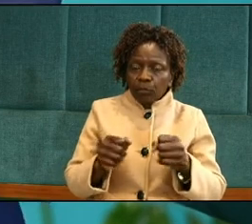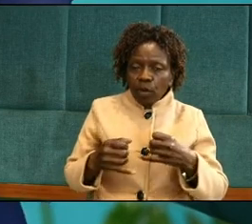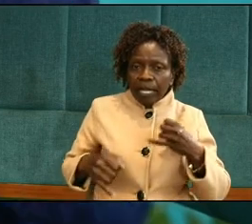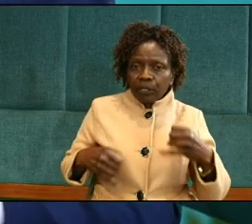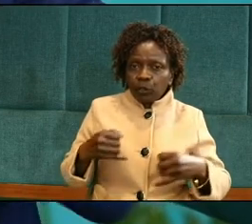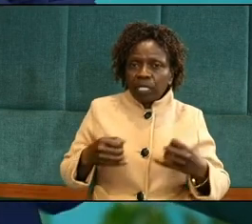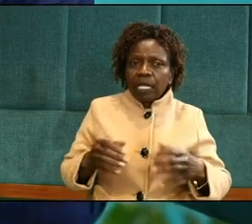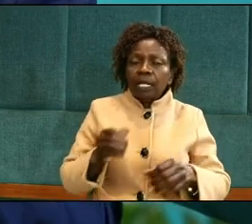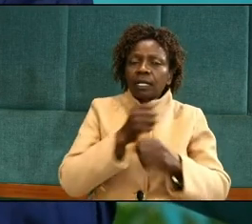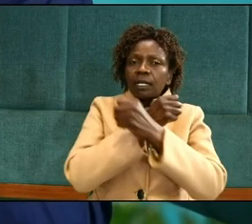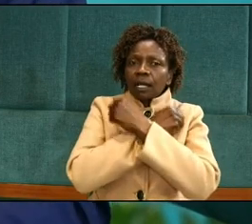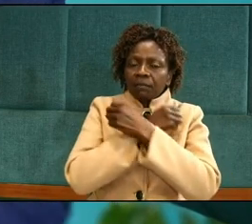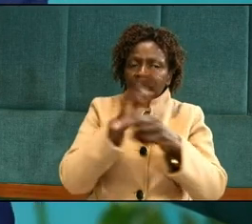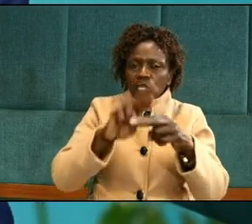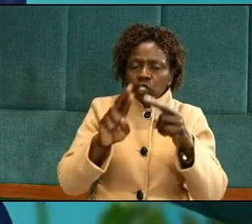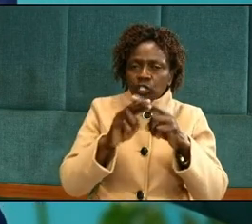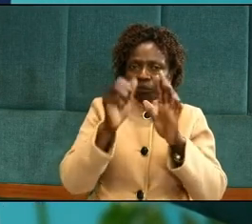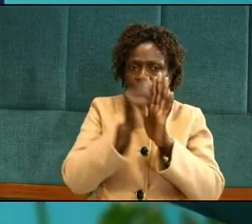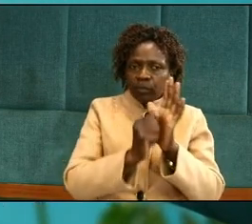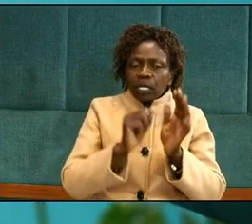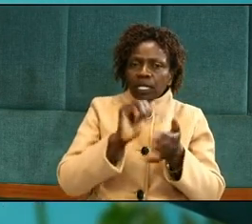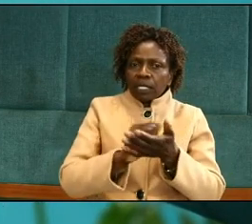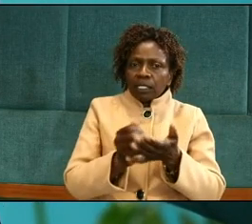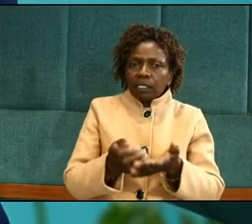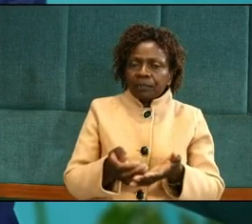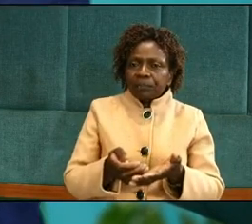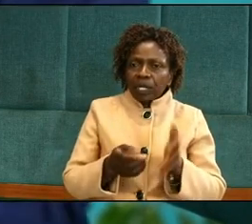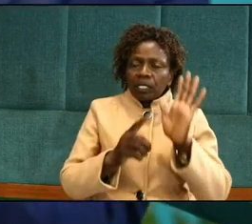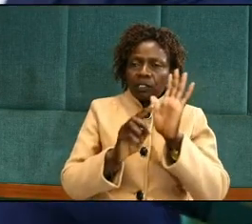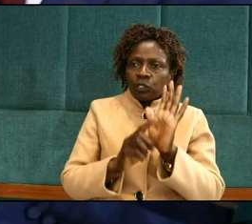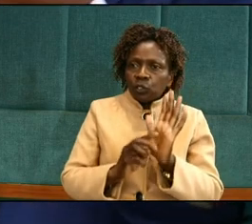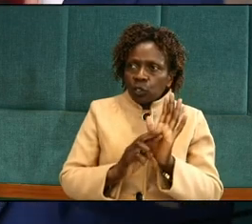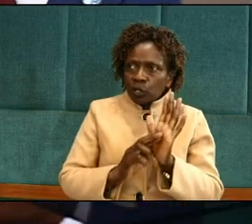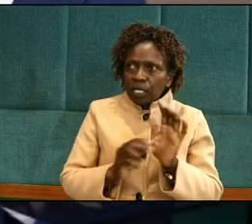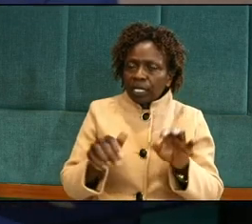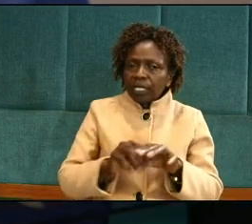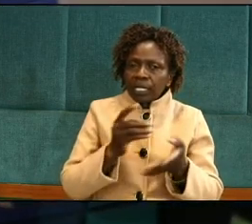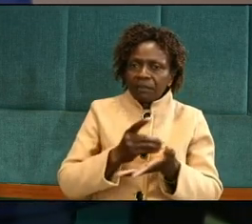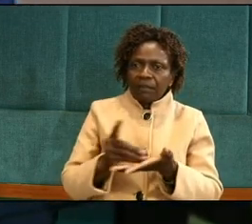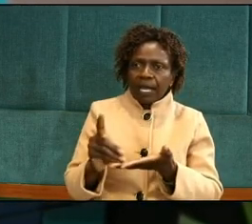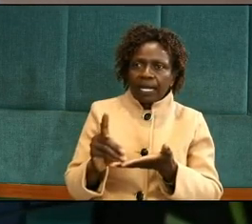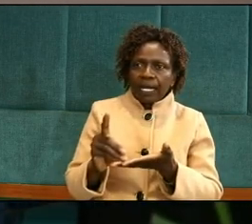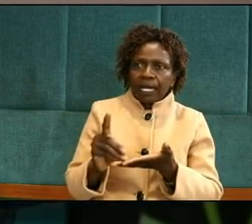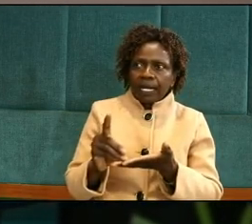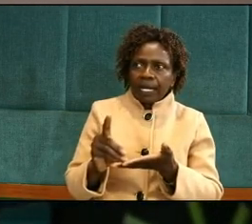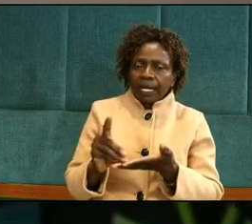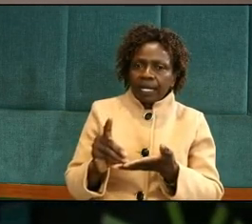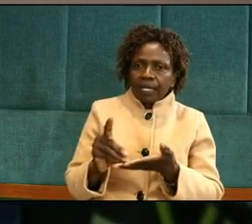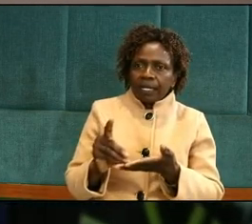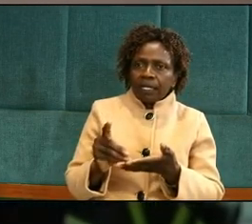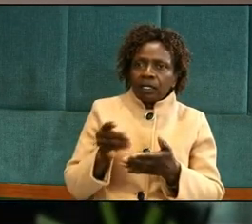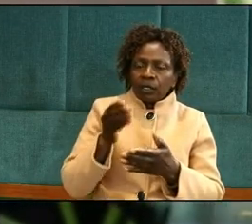enjoy the love relationship that is reciprocated in the divine triune